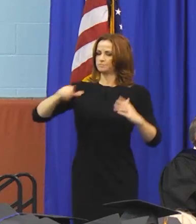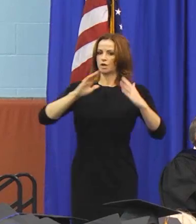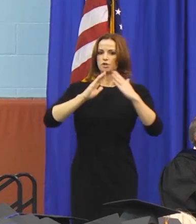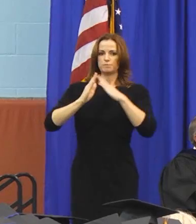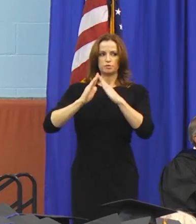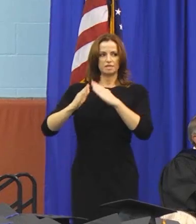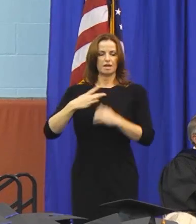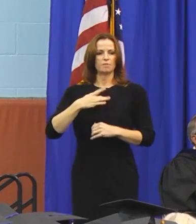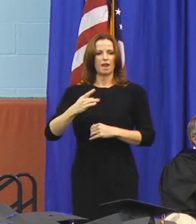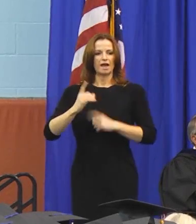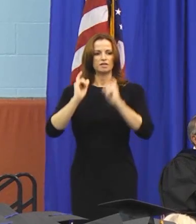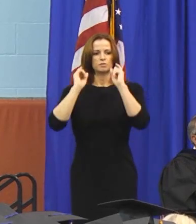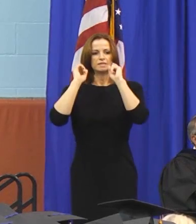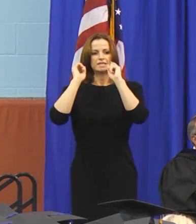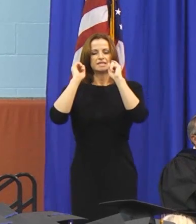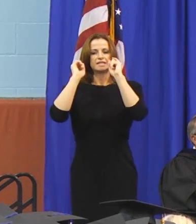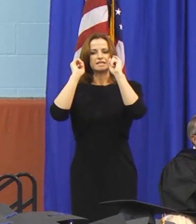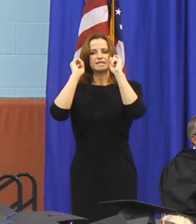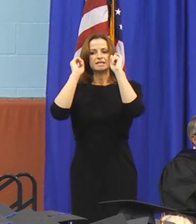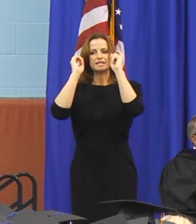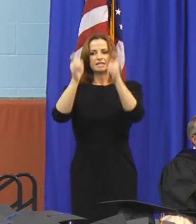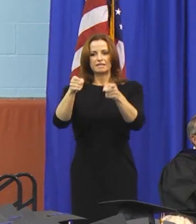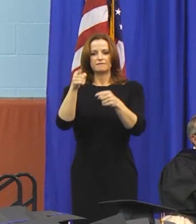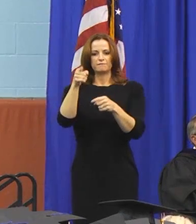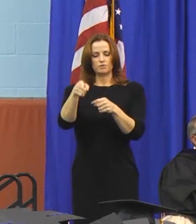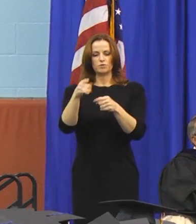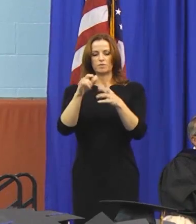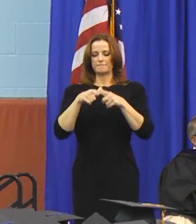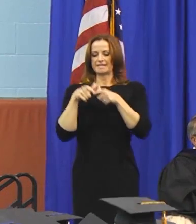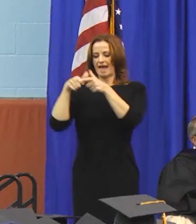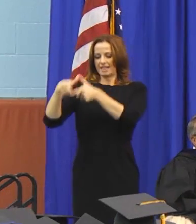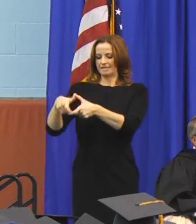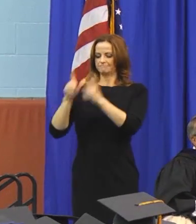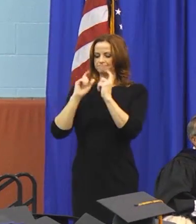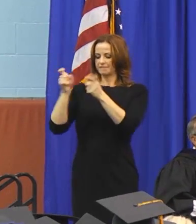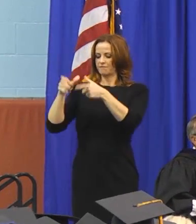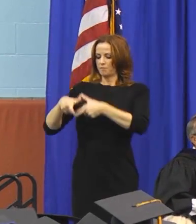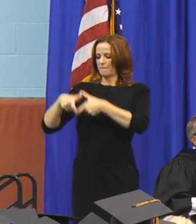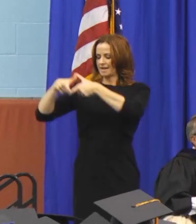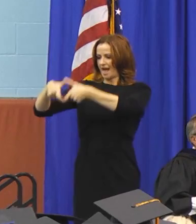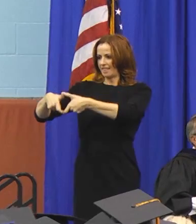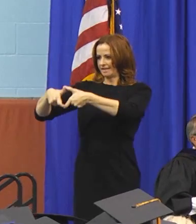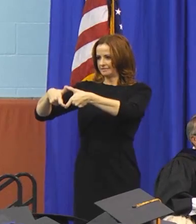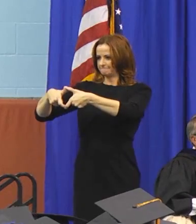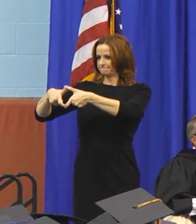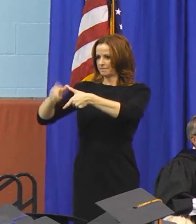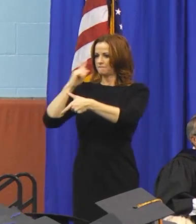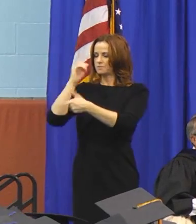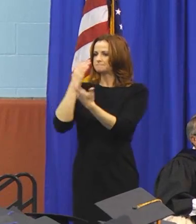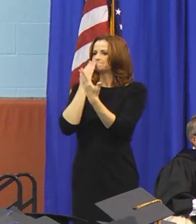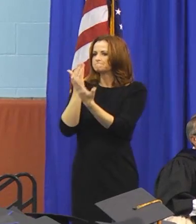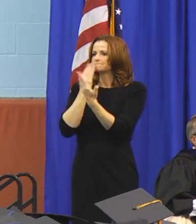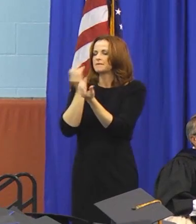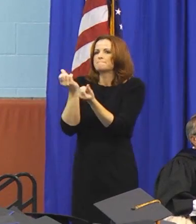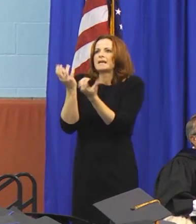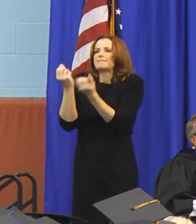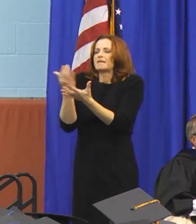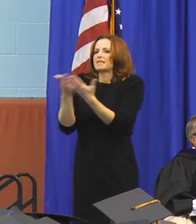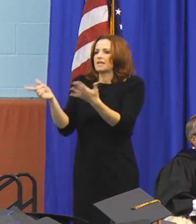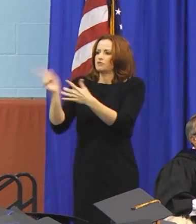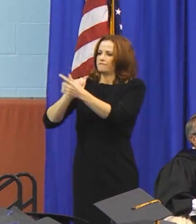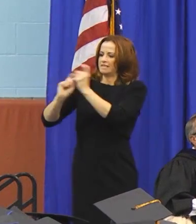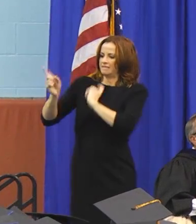like to present you with this medallion of recognition for the many things that